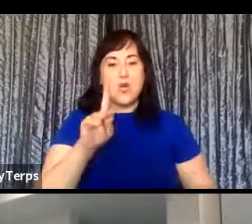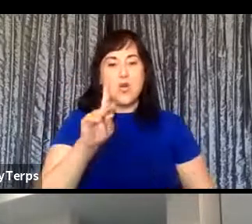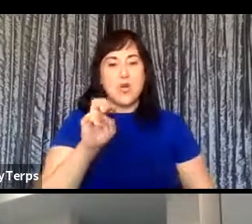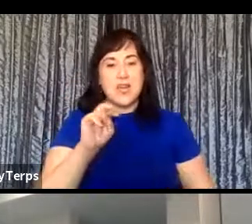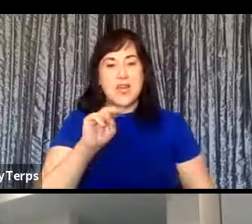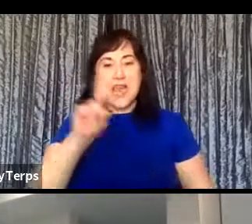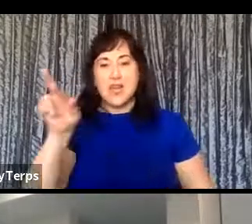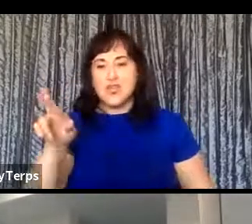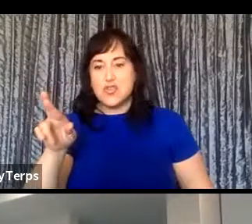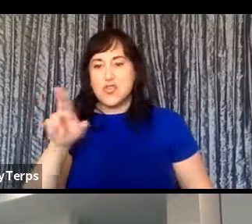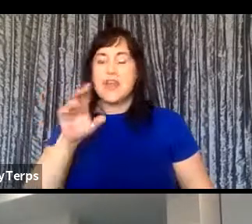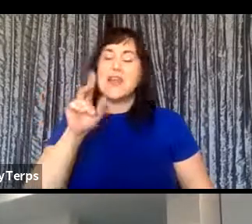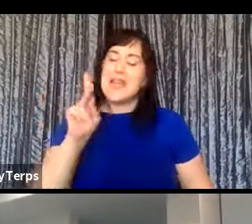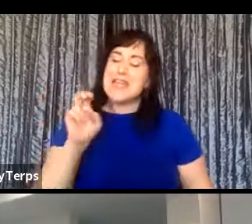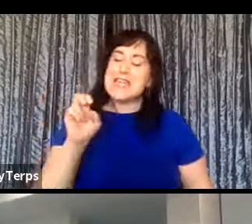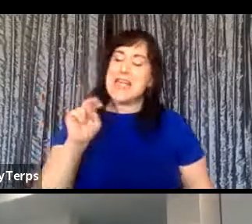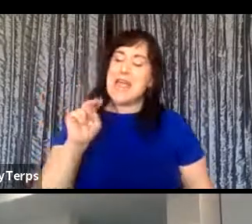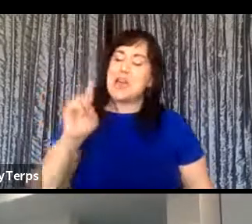how are you doing?